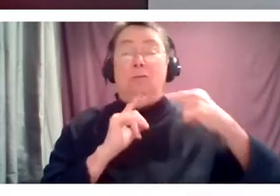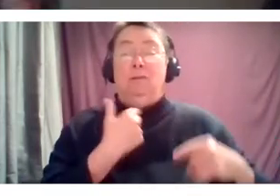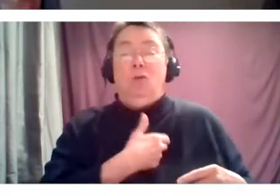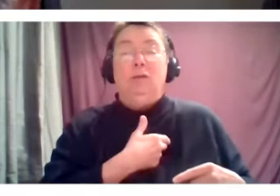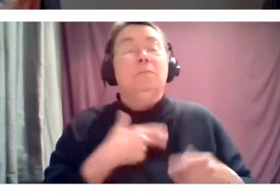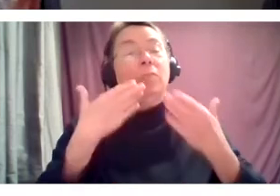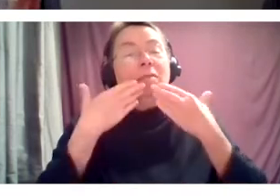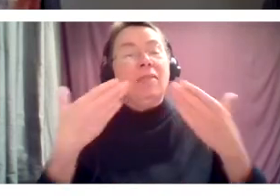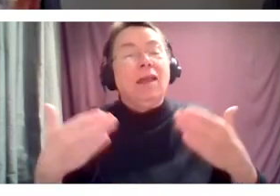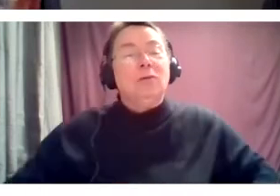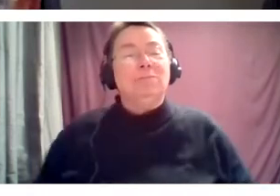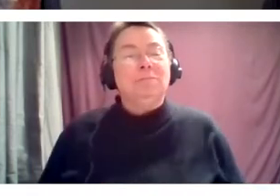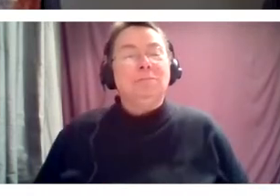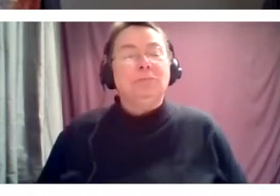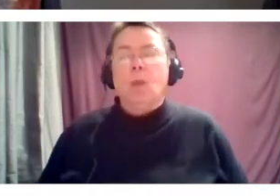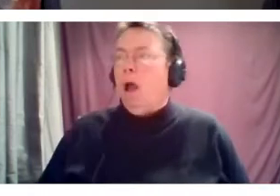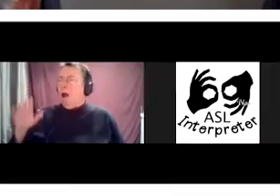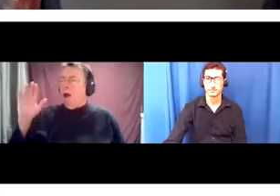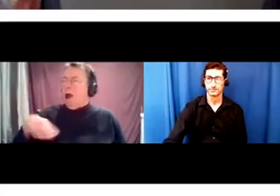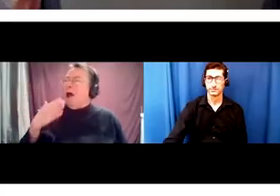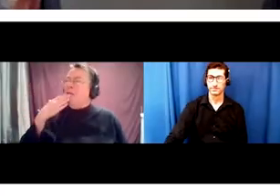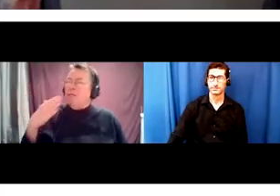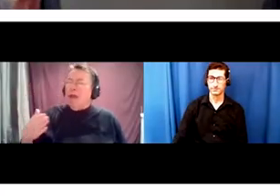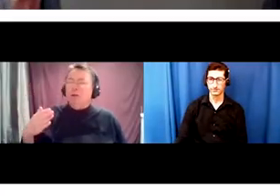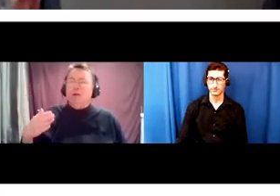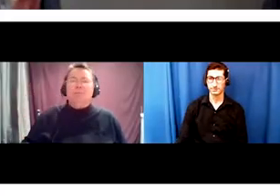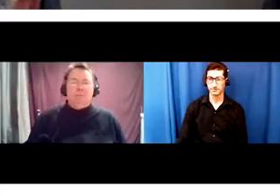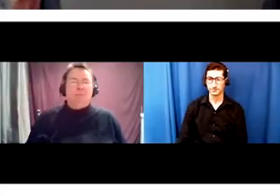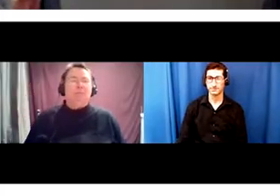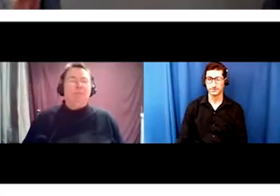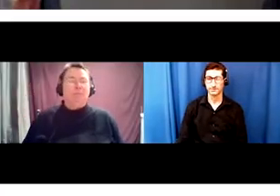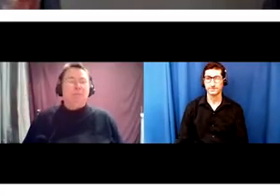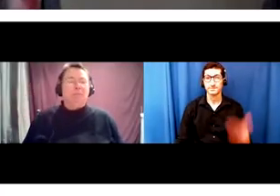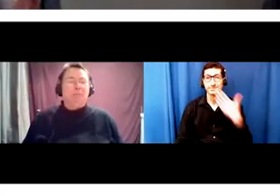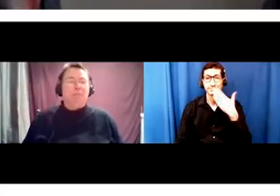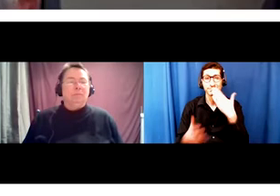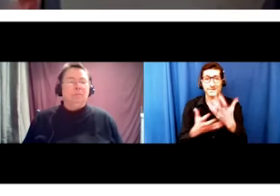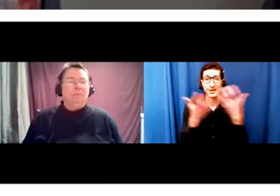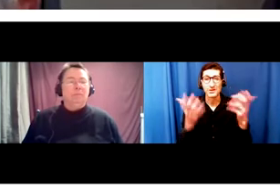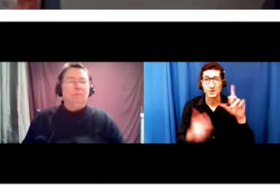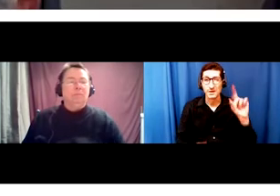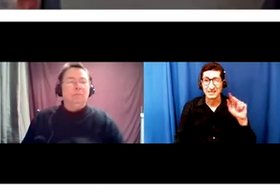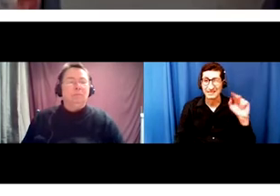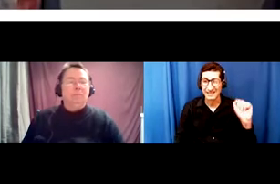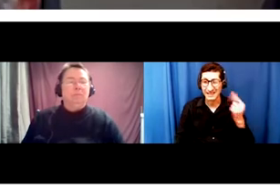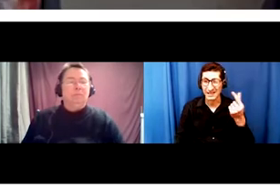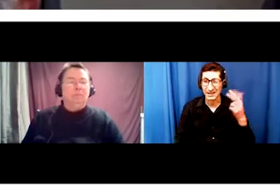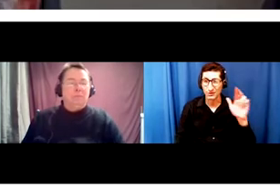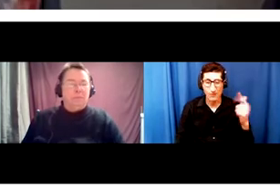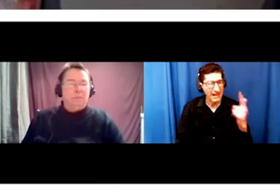Thank you so much, Dana and Greg. Yeah, something that I hope that we'll be able to talk about in a little bit, or what are some of the lessons that we're learning from this